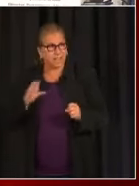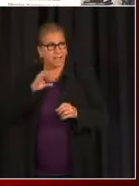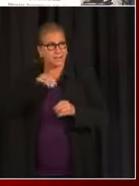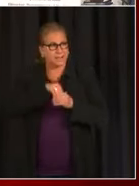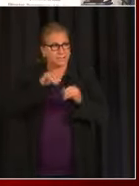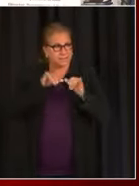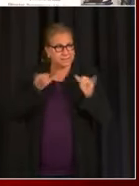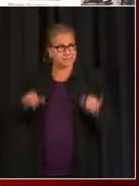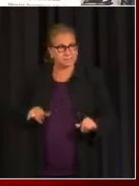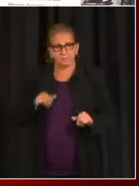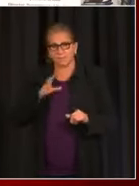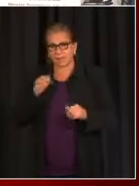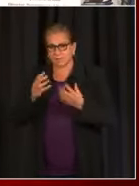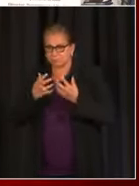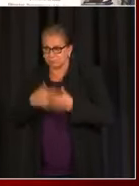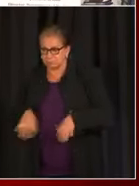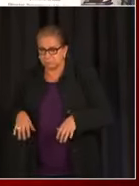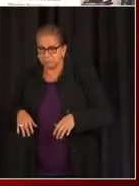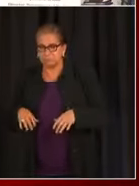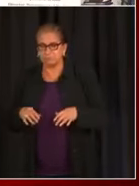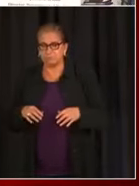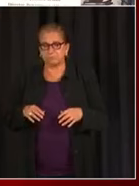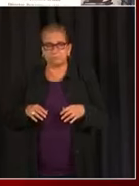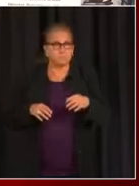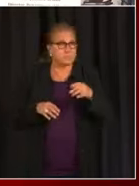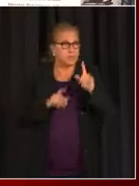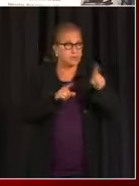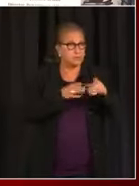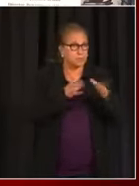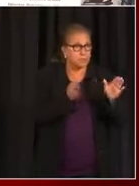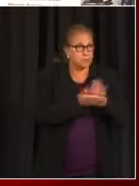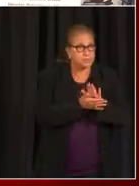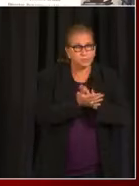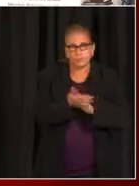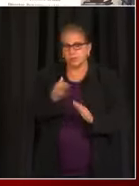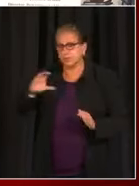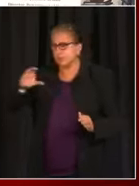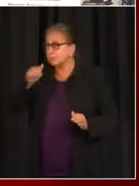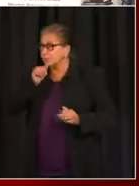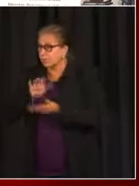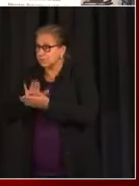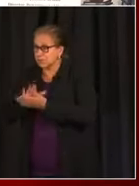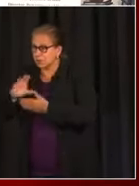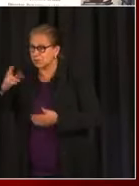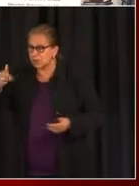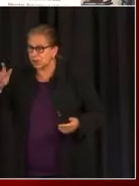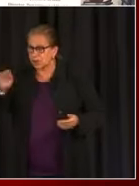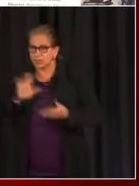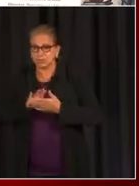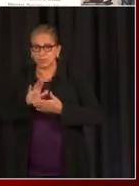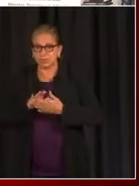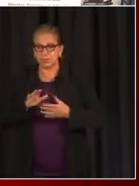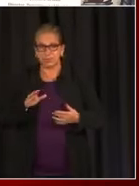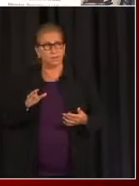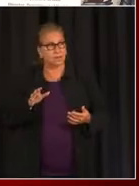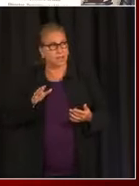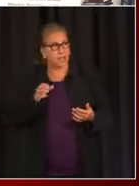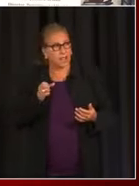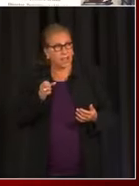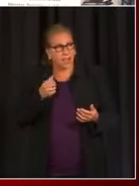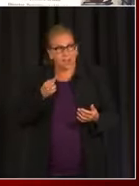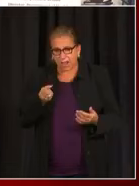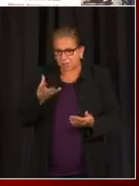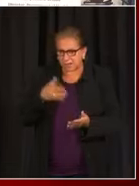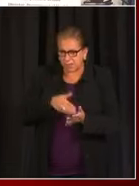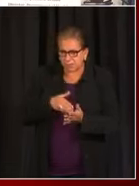private, parochial, public charter schools, we will be making sure that at least 2,000 appointments are available each